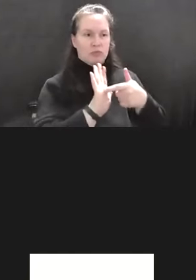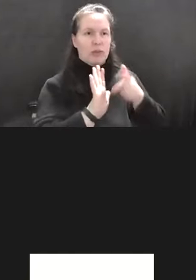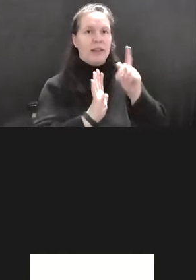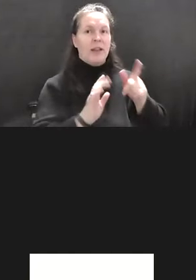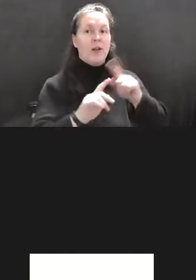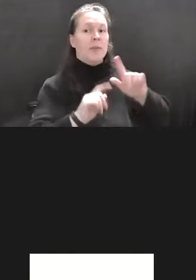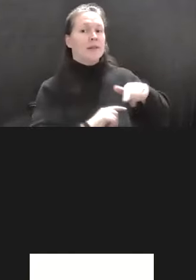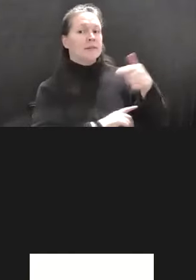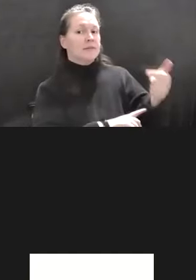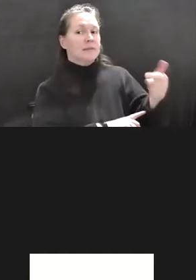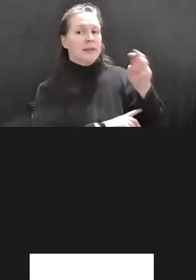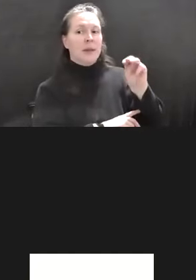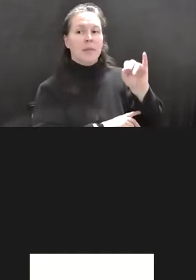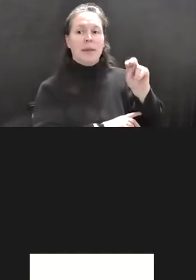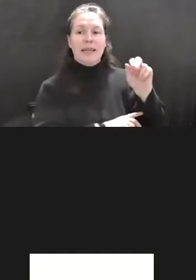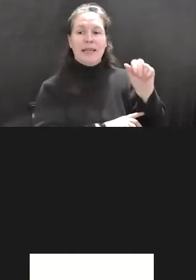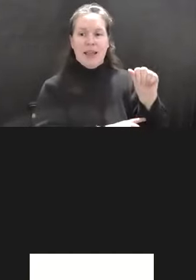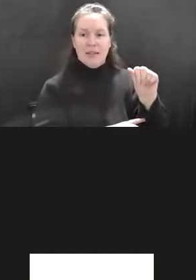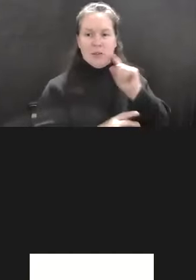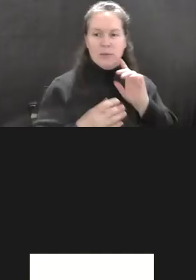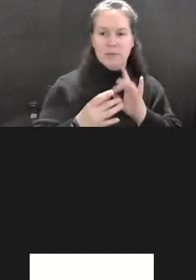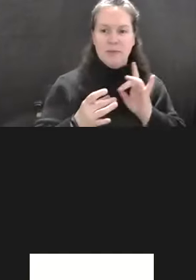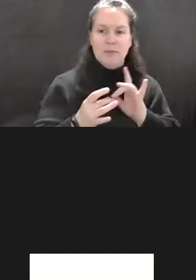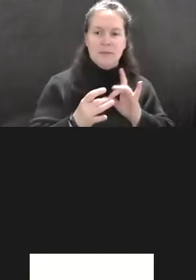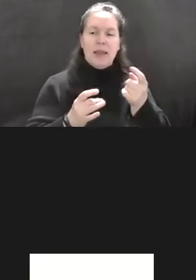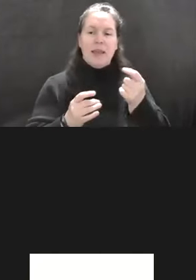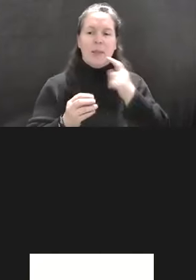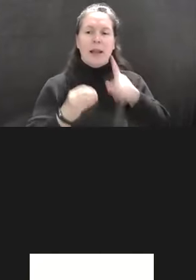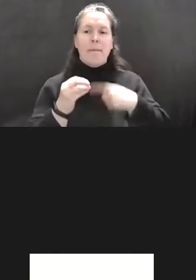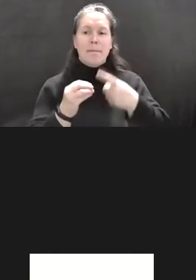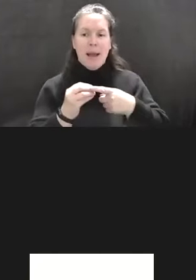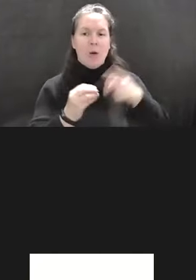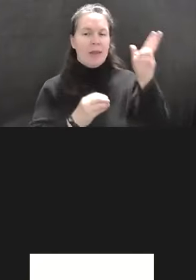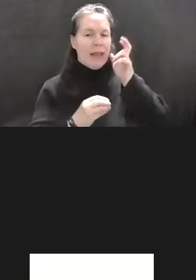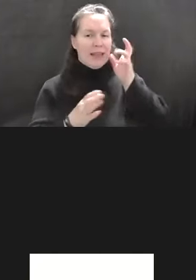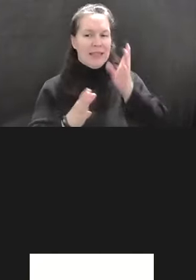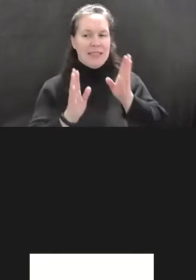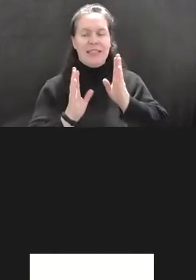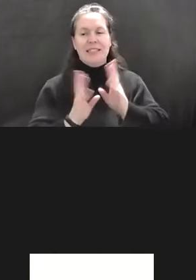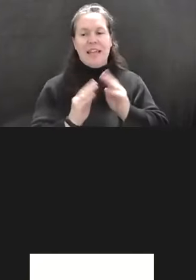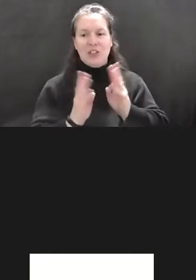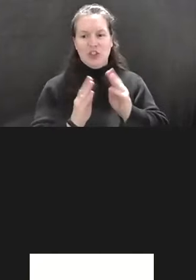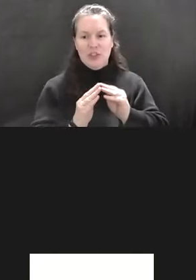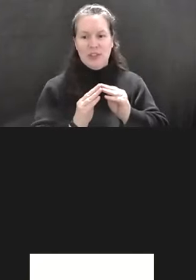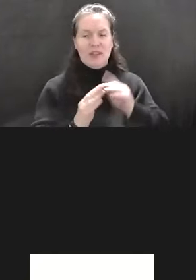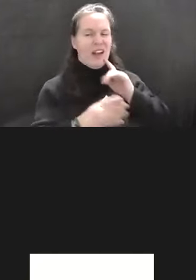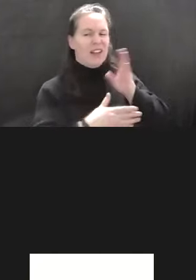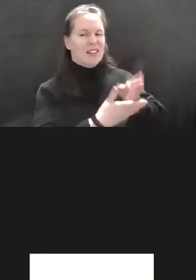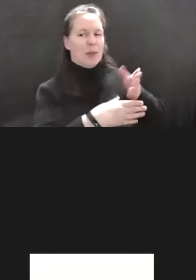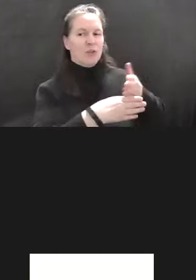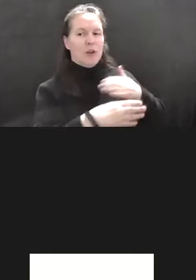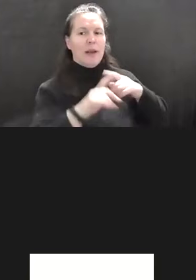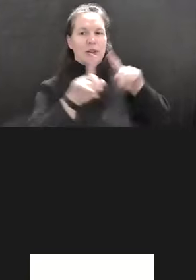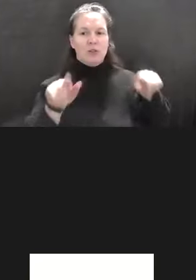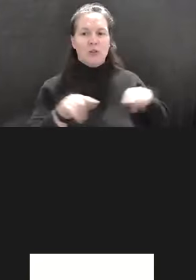to Mina a little bit to talk about the listening session data. So I'll stop sharing my screen, and Mina, the floor